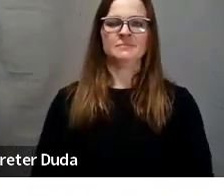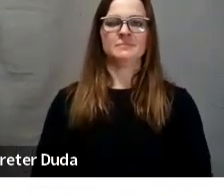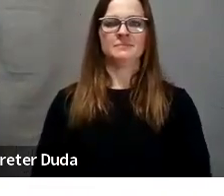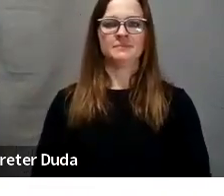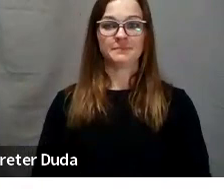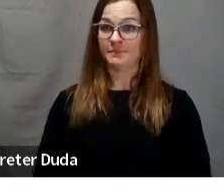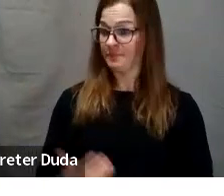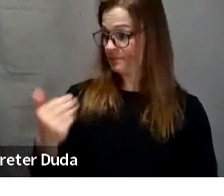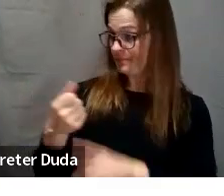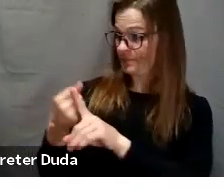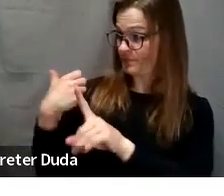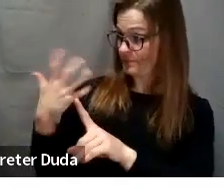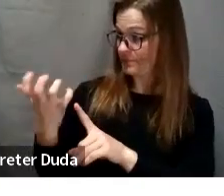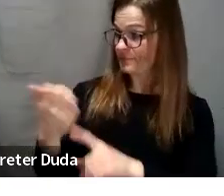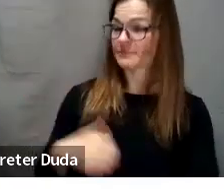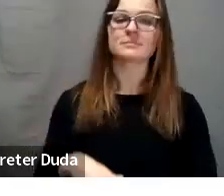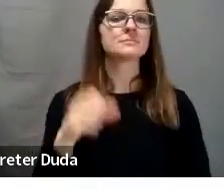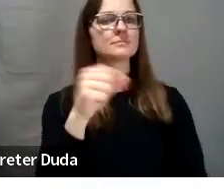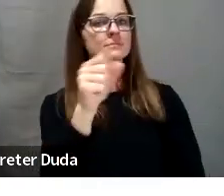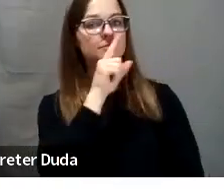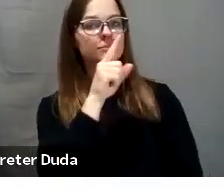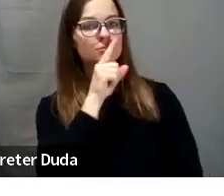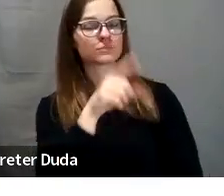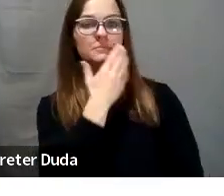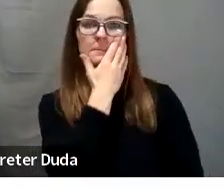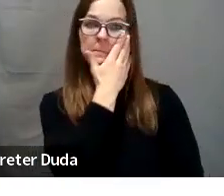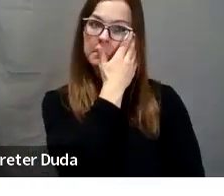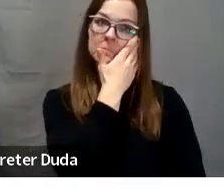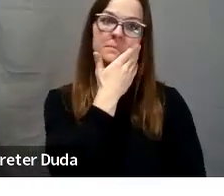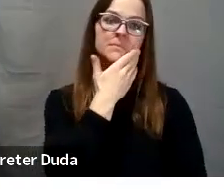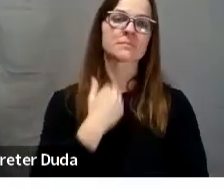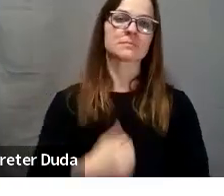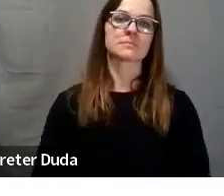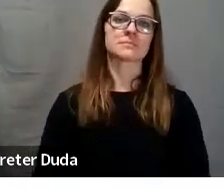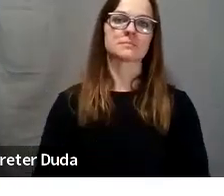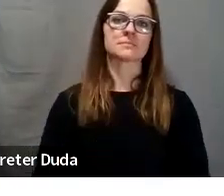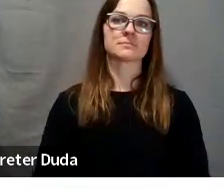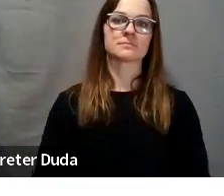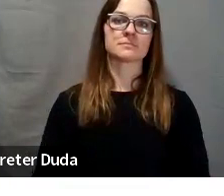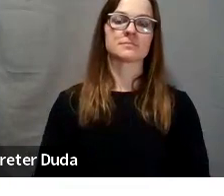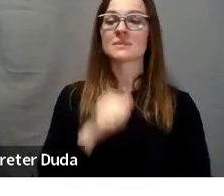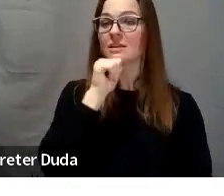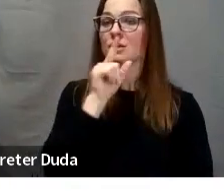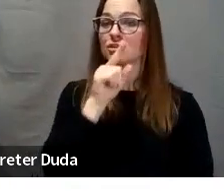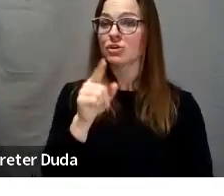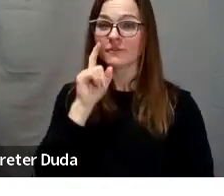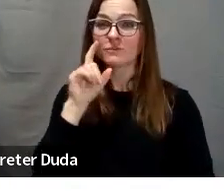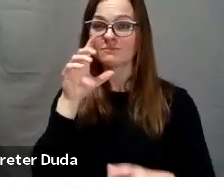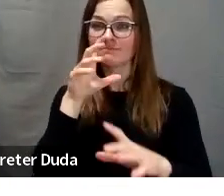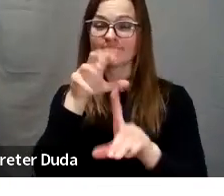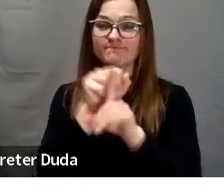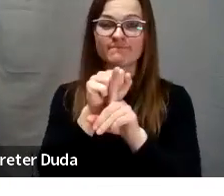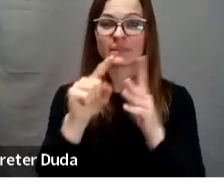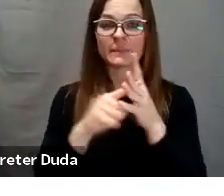Would you like to explain that, Laura? Sure, there is. So, not sure if you caught the beginning slides, but we were saying that typically